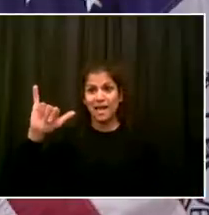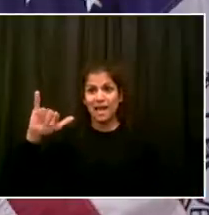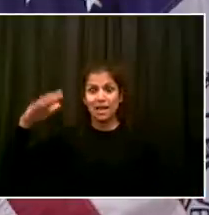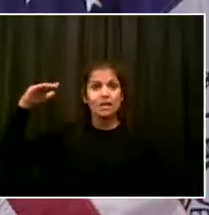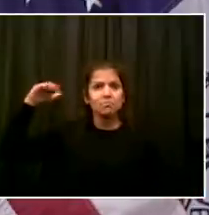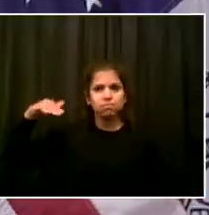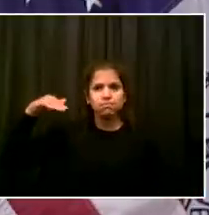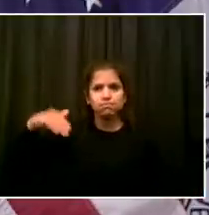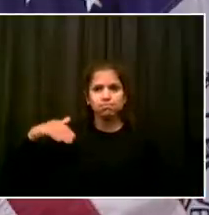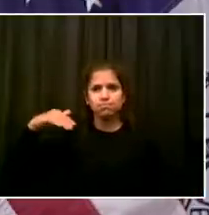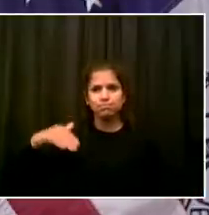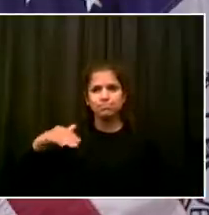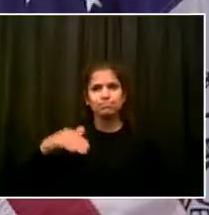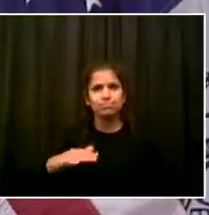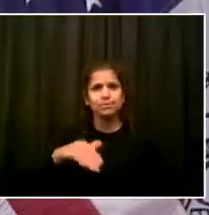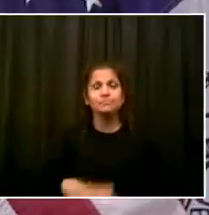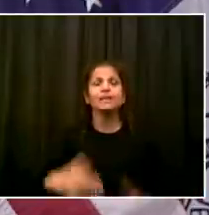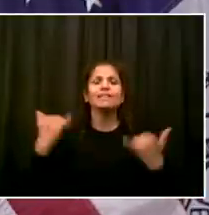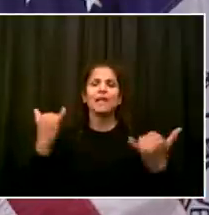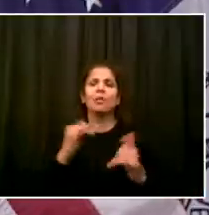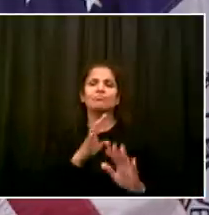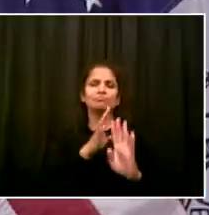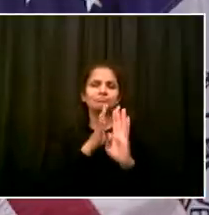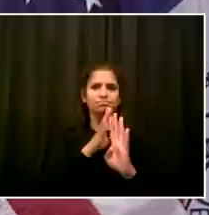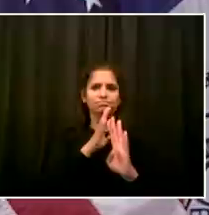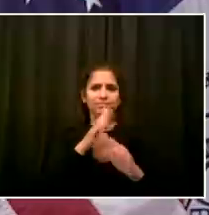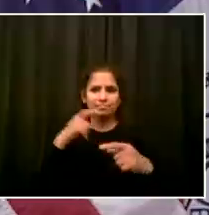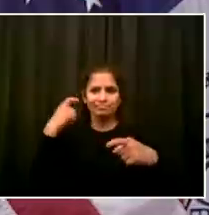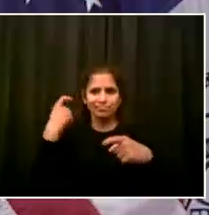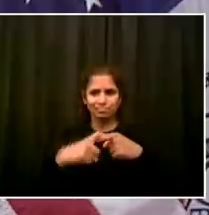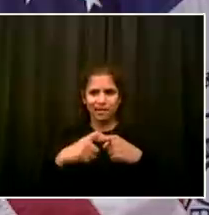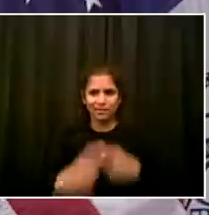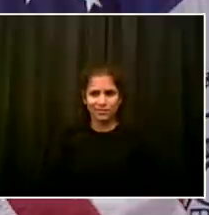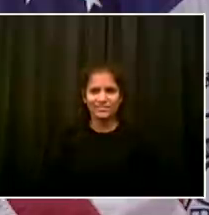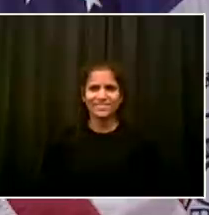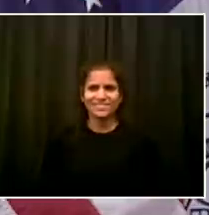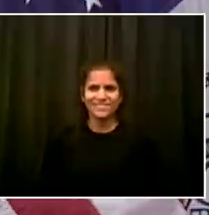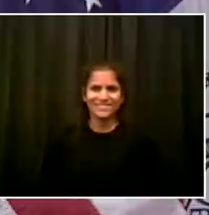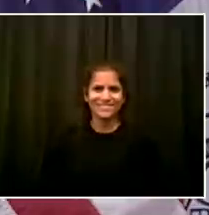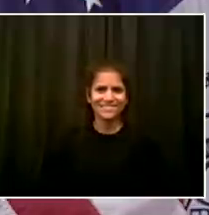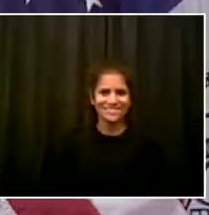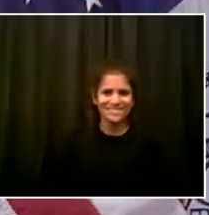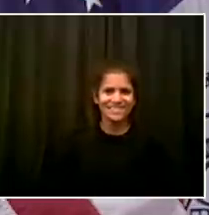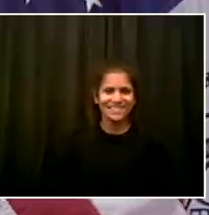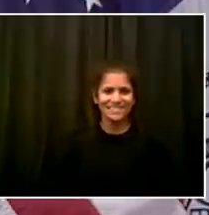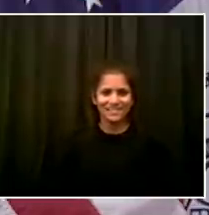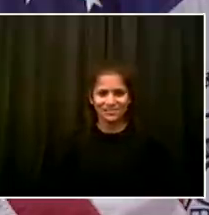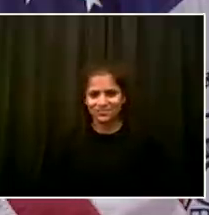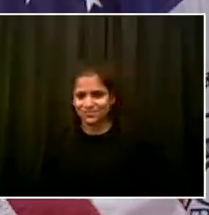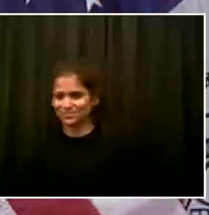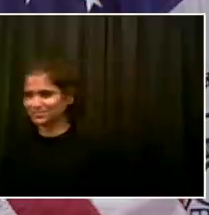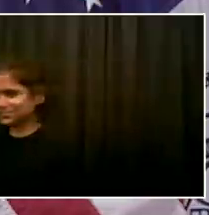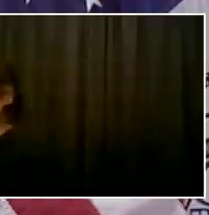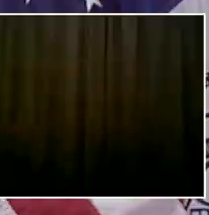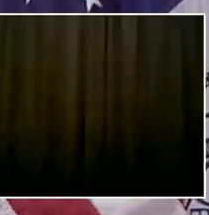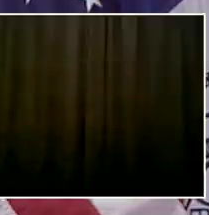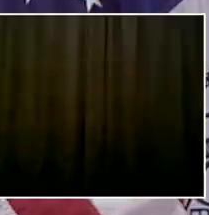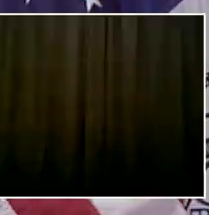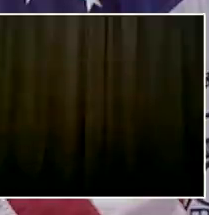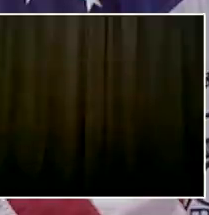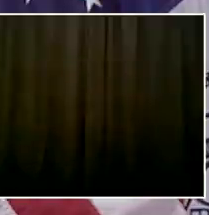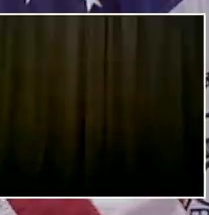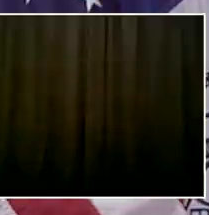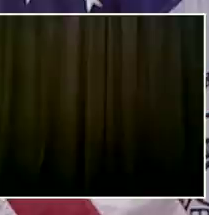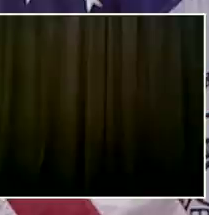Este fin de semana de fiesta va a ser como ningún otro en la historia de nuestra